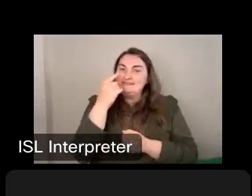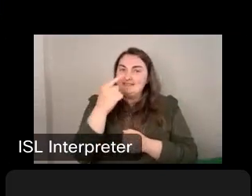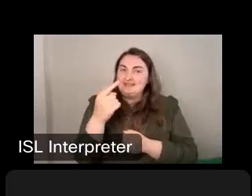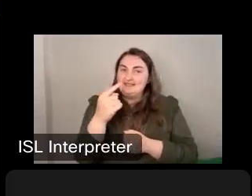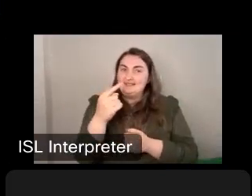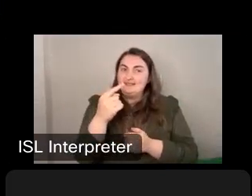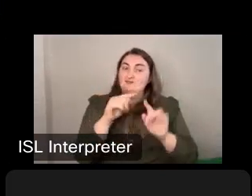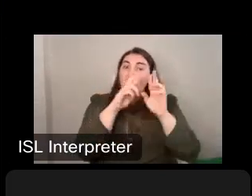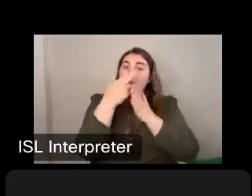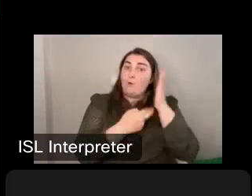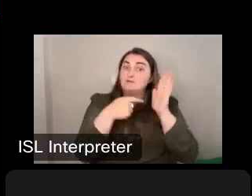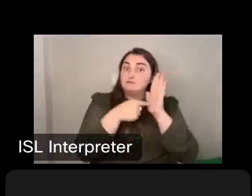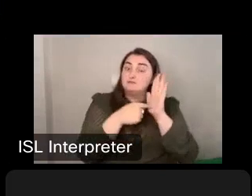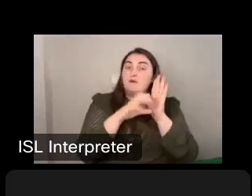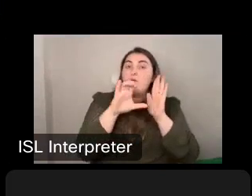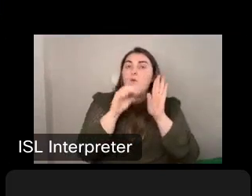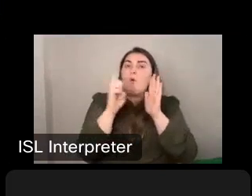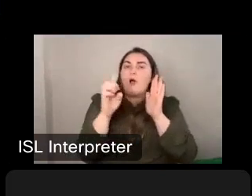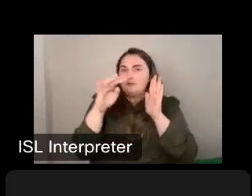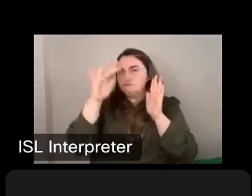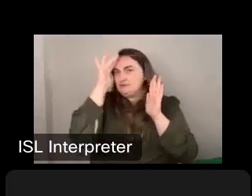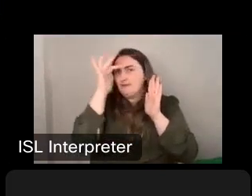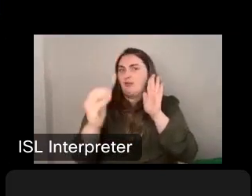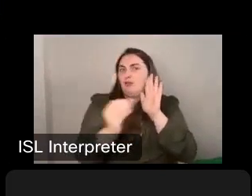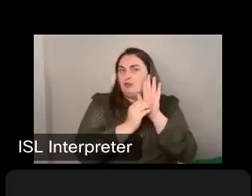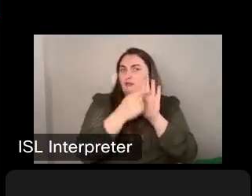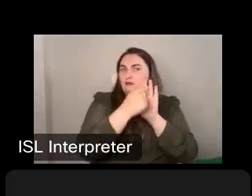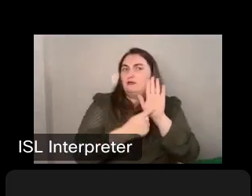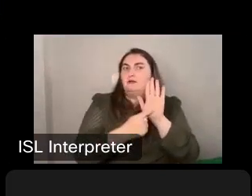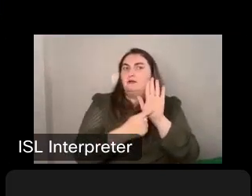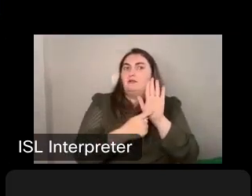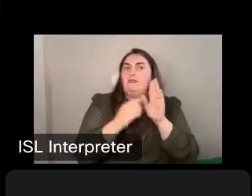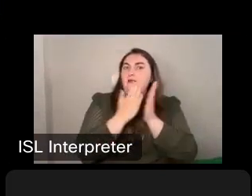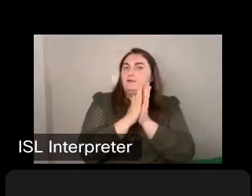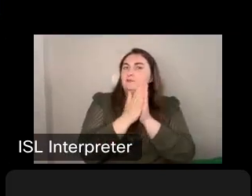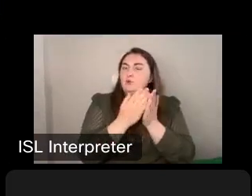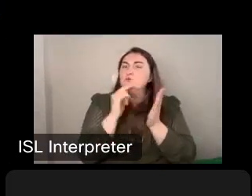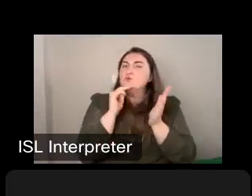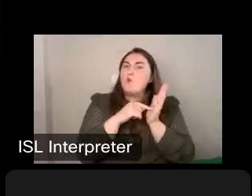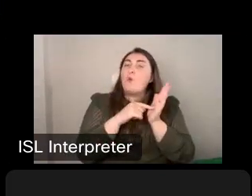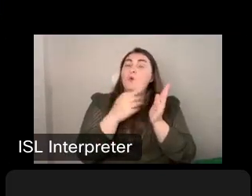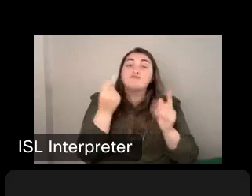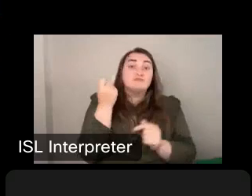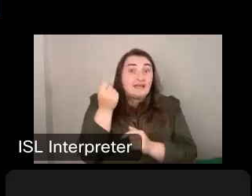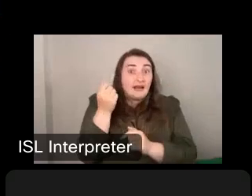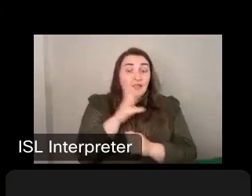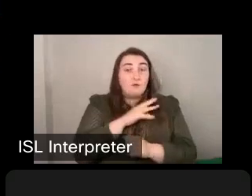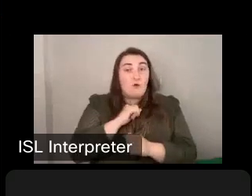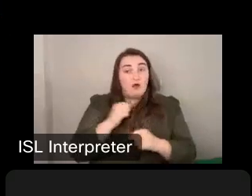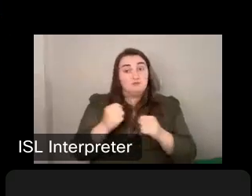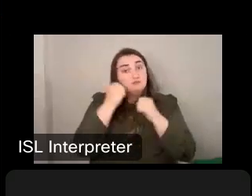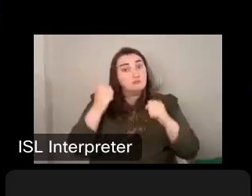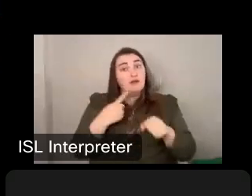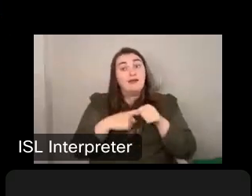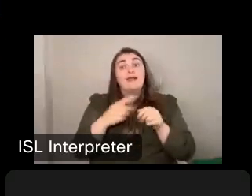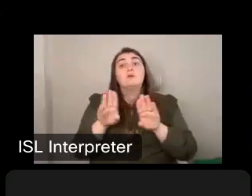support here as a core principle of the open disclosure process. And we now know that recently it's been further reinforced with the National